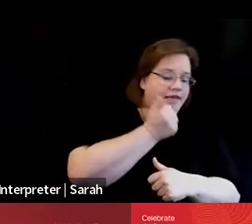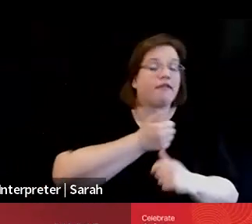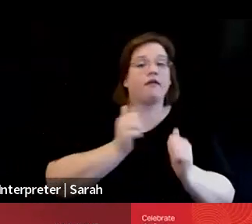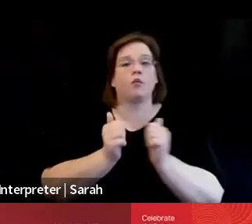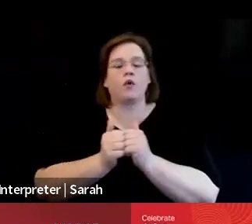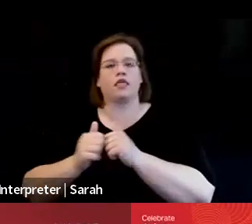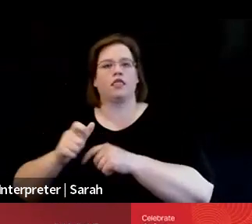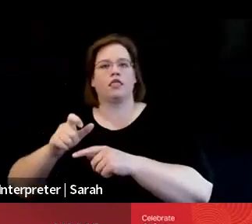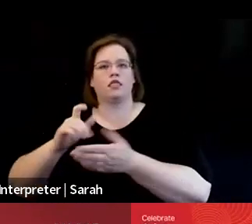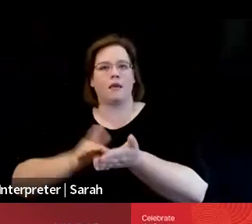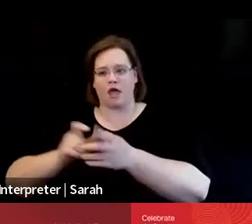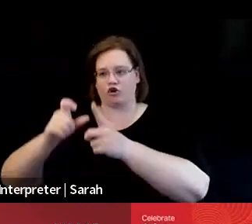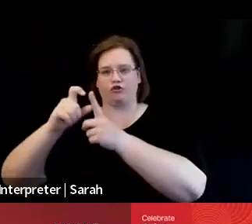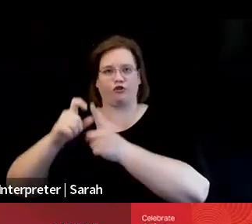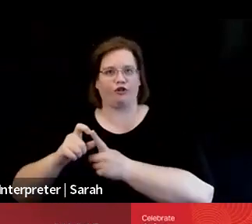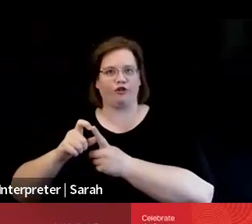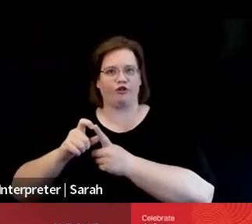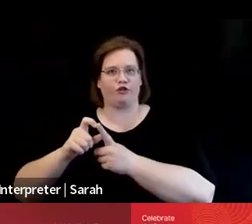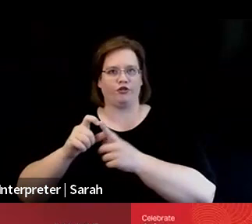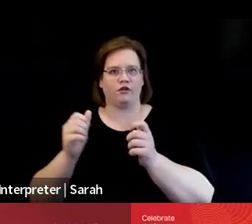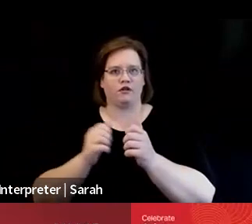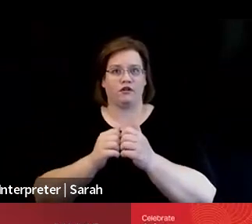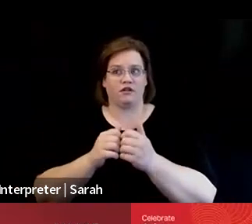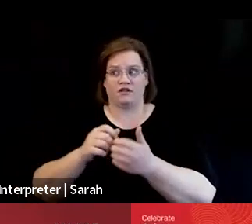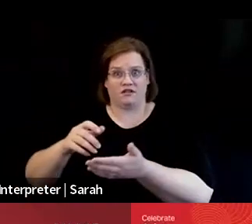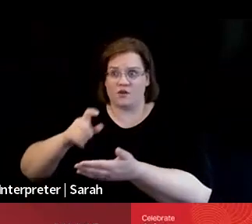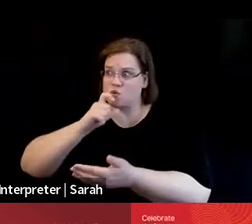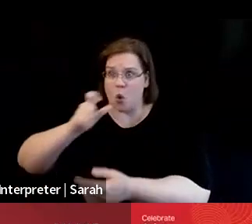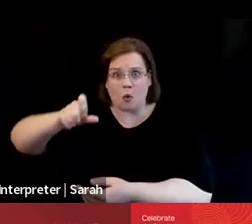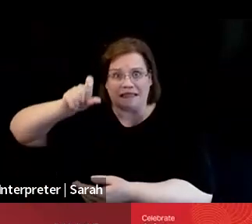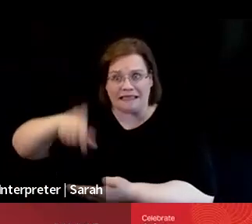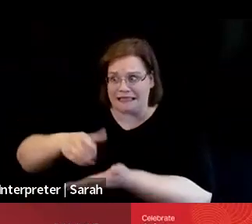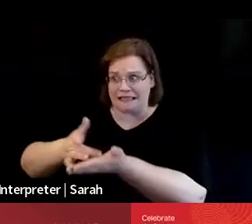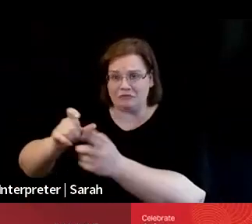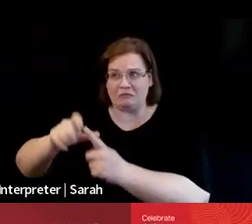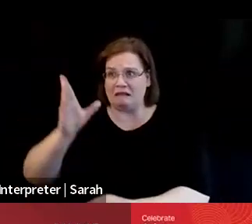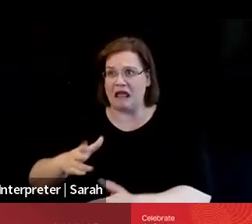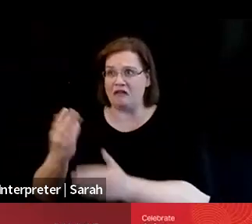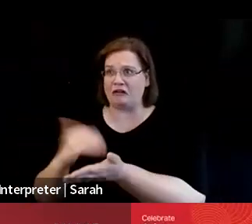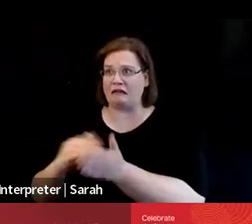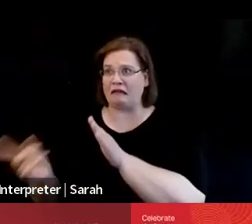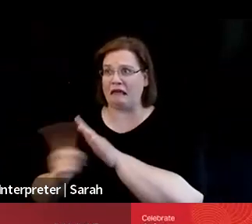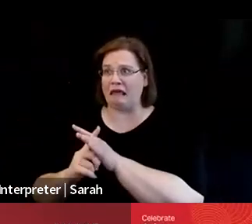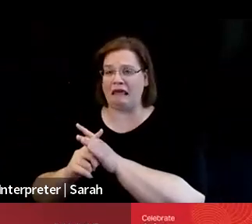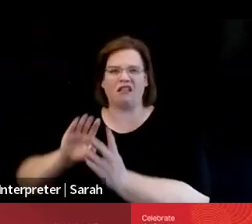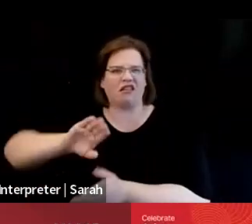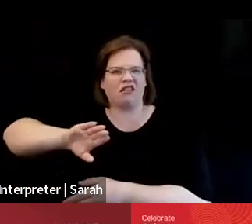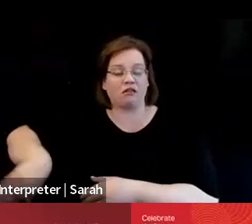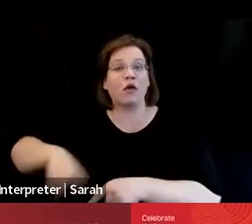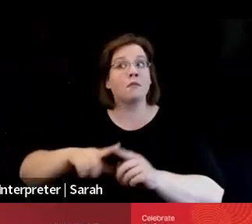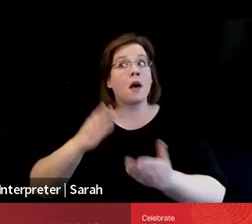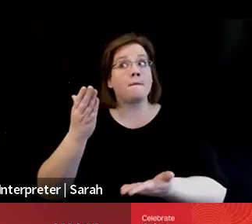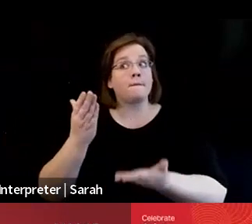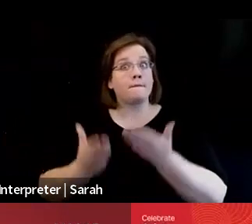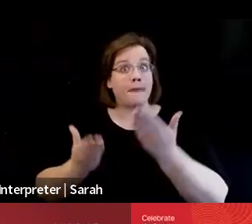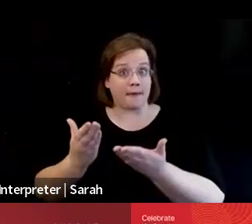Again, what does the patient need to know? They don't ever need to know that technical language, then let's just leave it out. But if they might, then let's do that, but let's connect